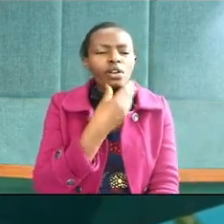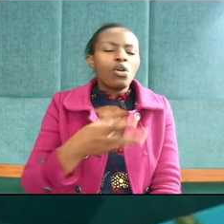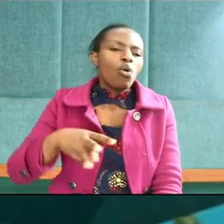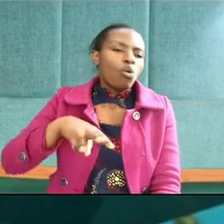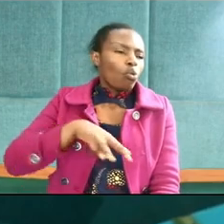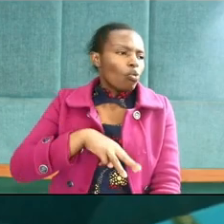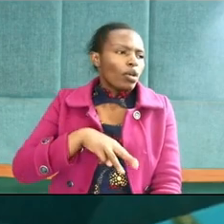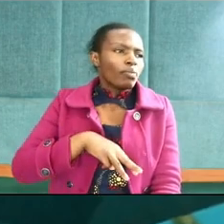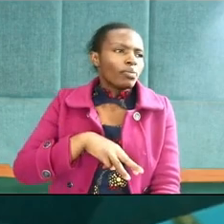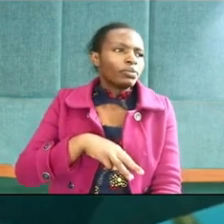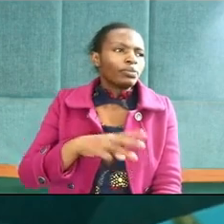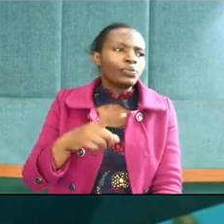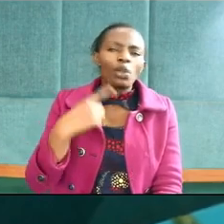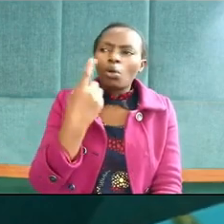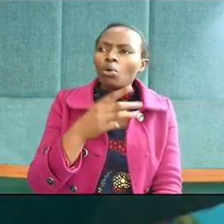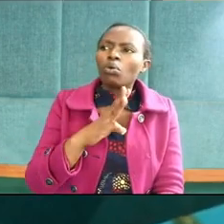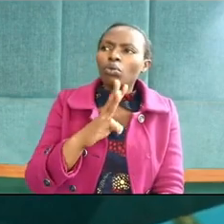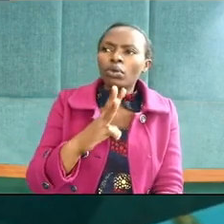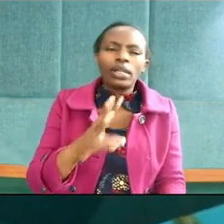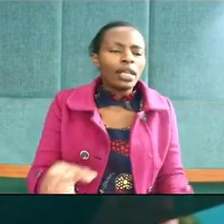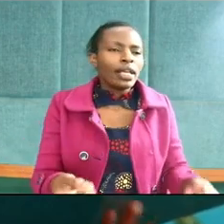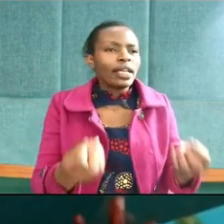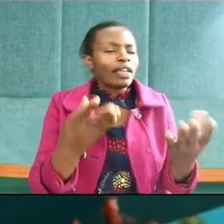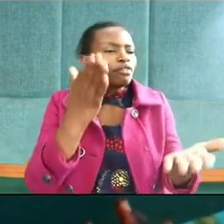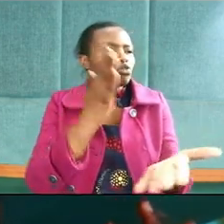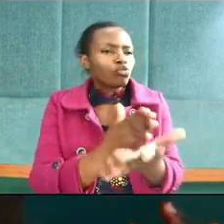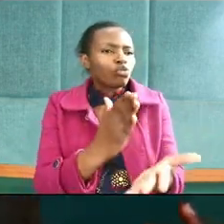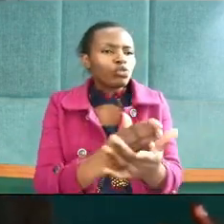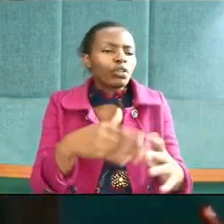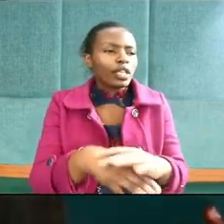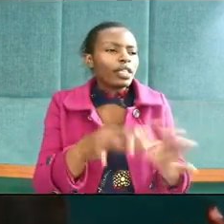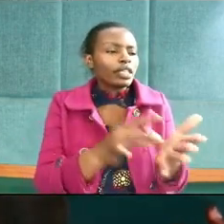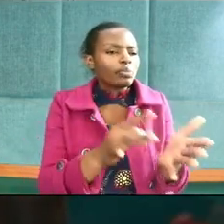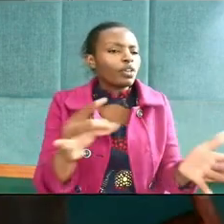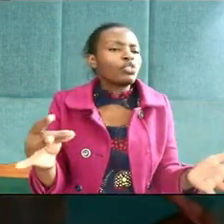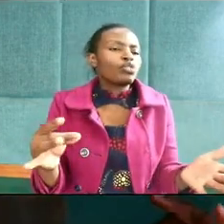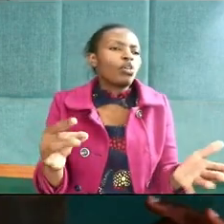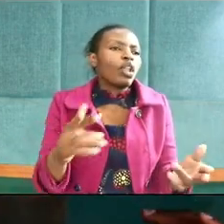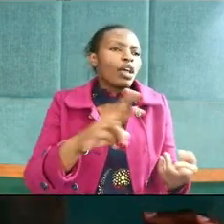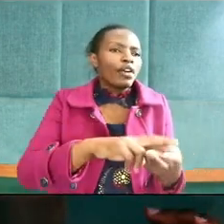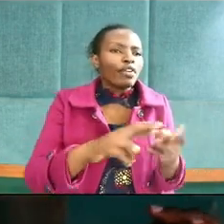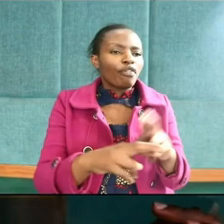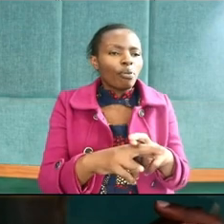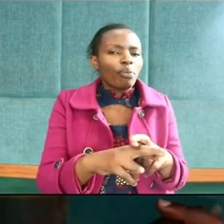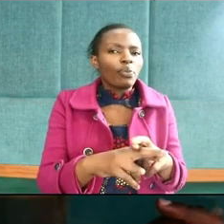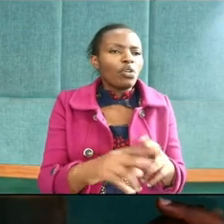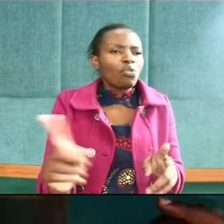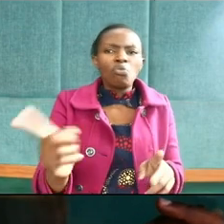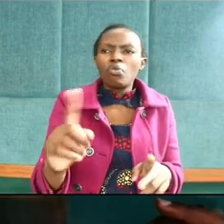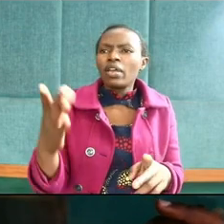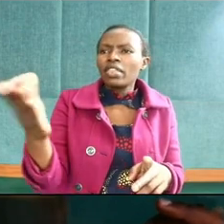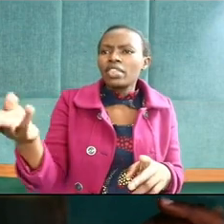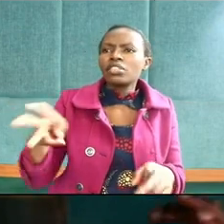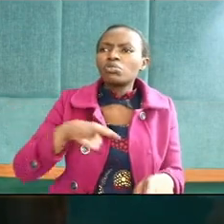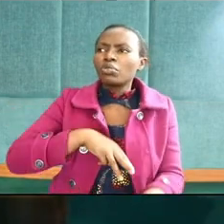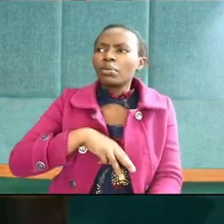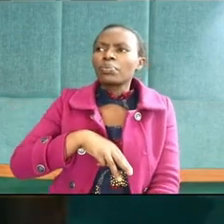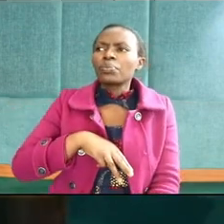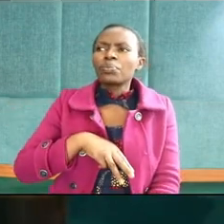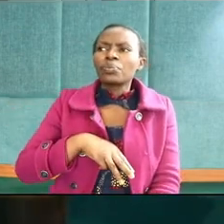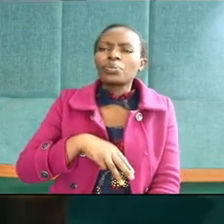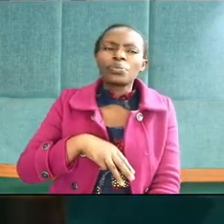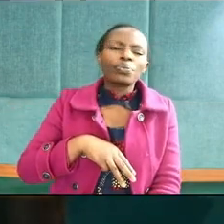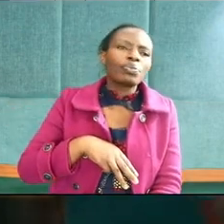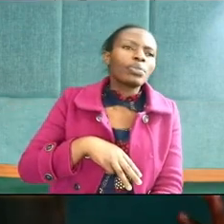develop advocates of truth and spiritual reforms. Where are the women who,